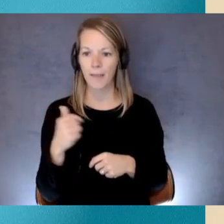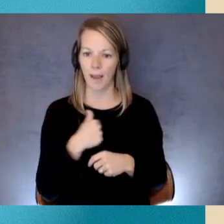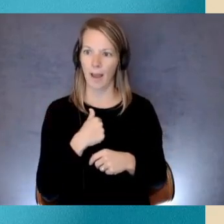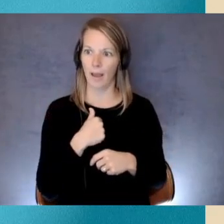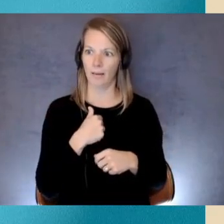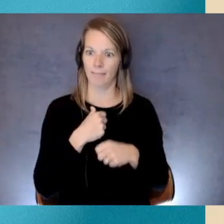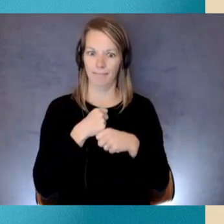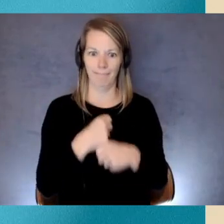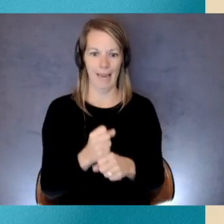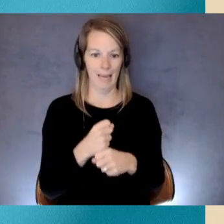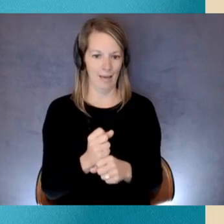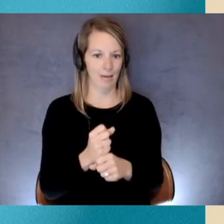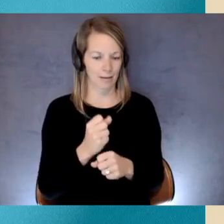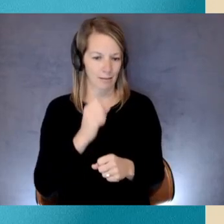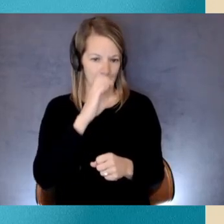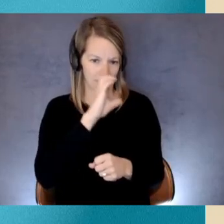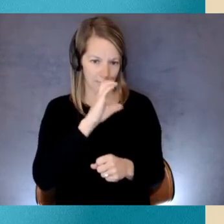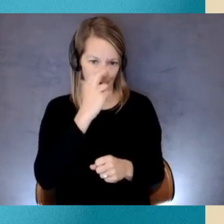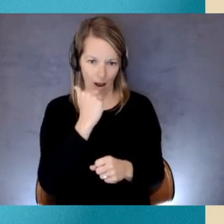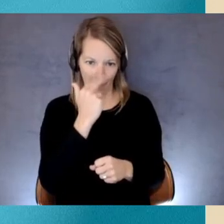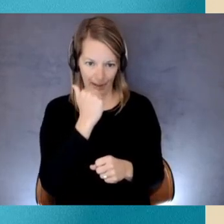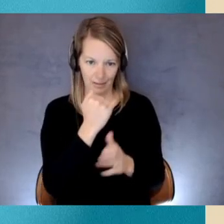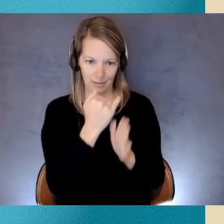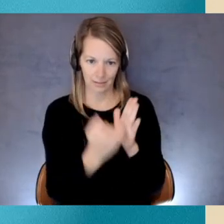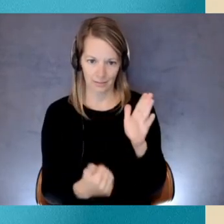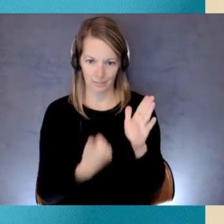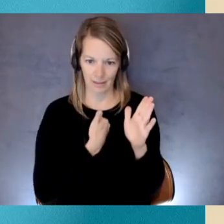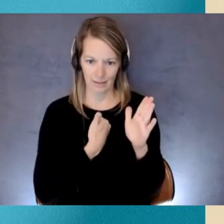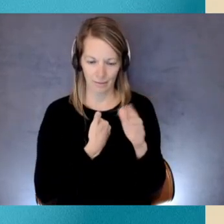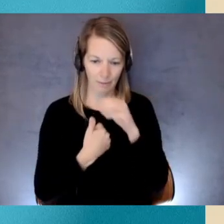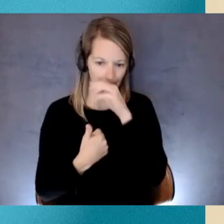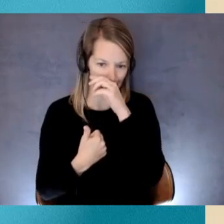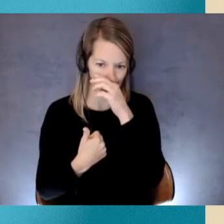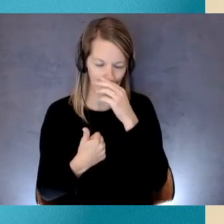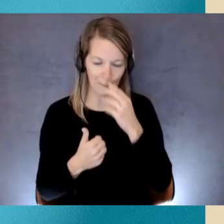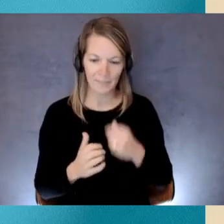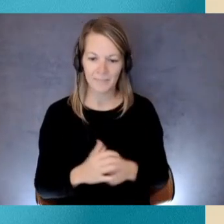I'm a cartoonist myself. So,